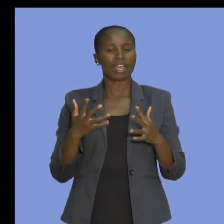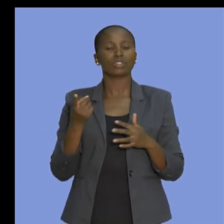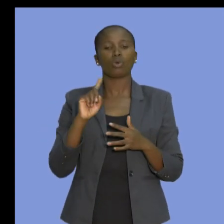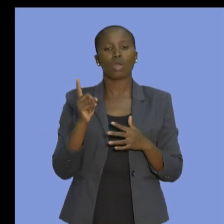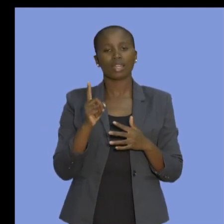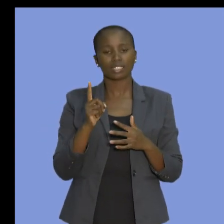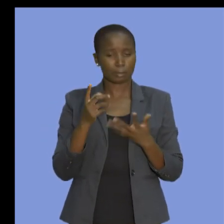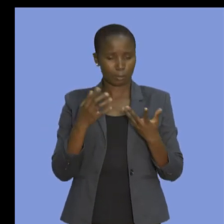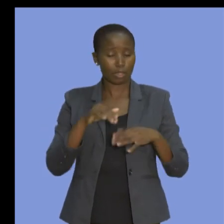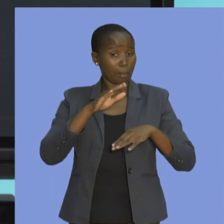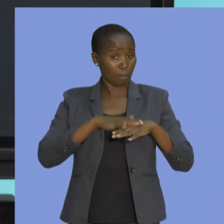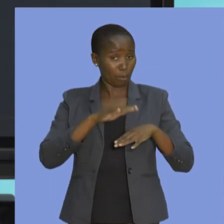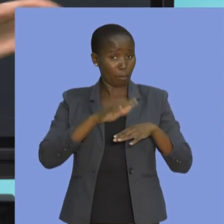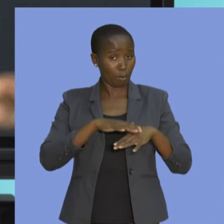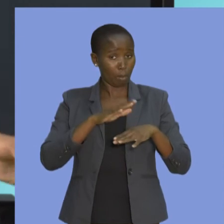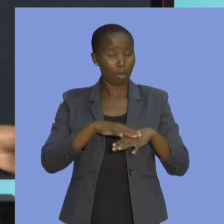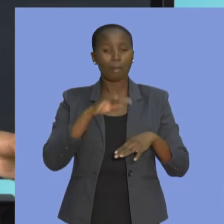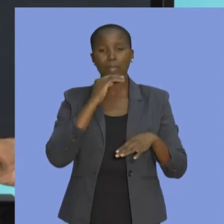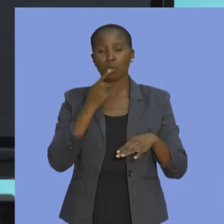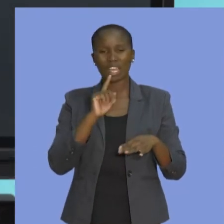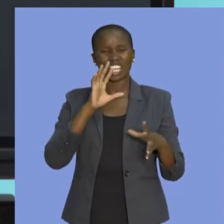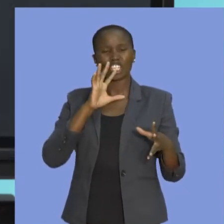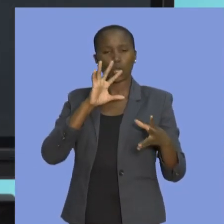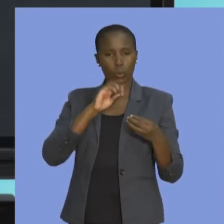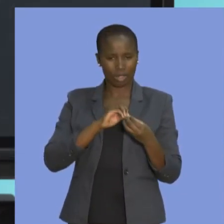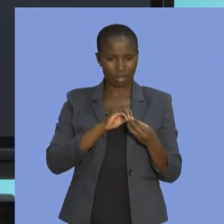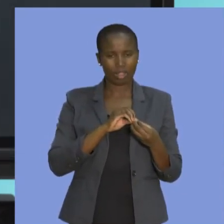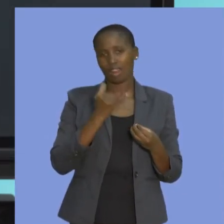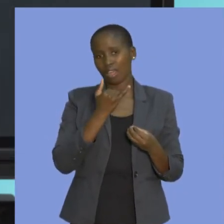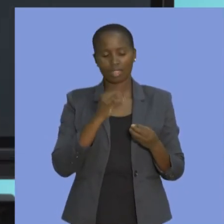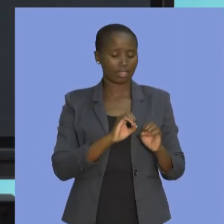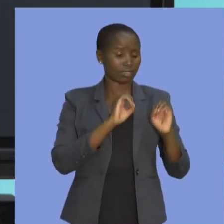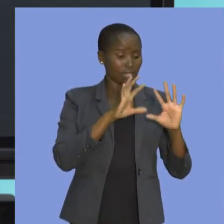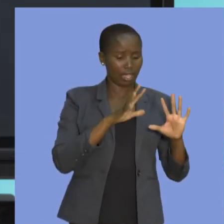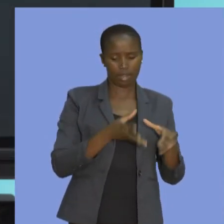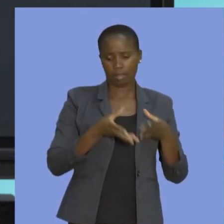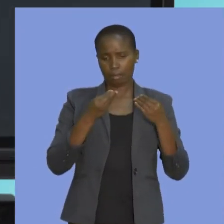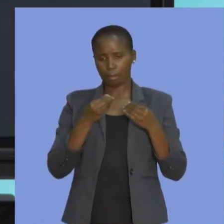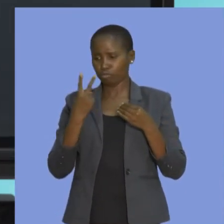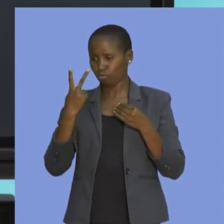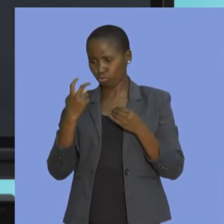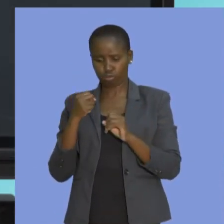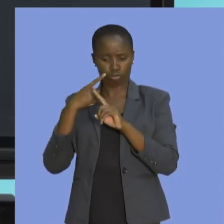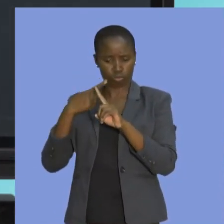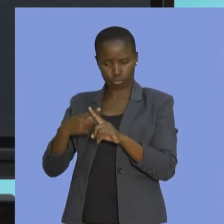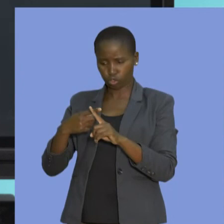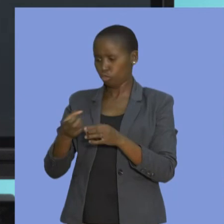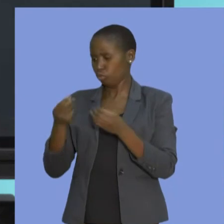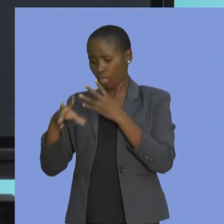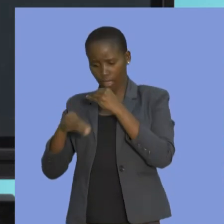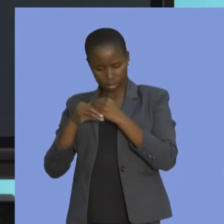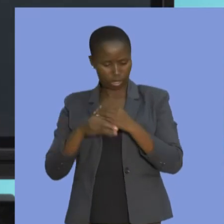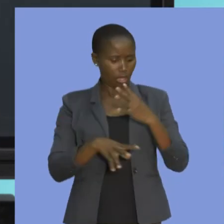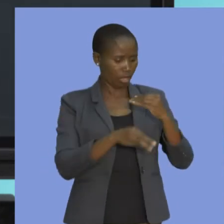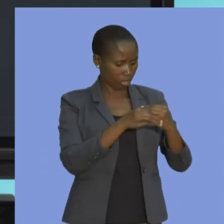Cumulative frequency just means running total. You have 10, you get 2, you add, you get 12, you get 2, again,